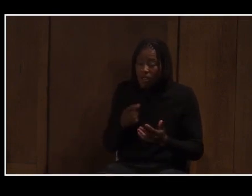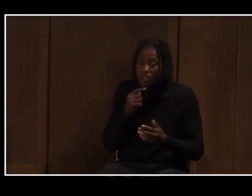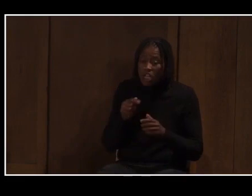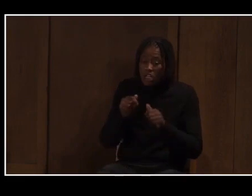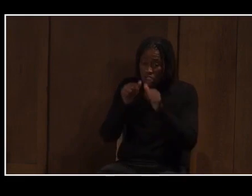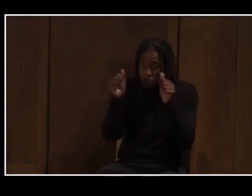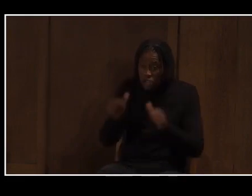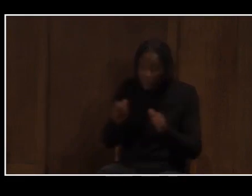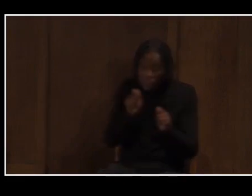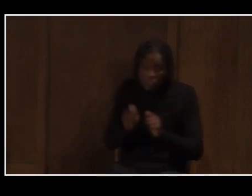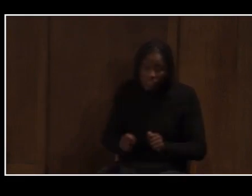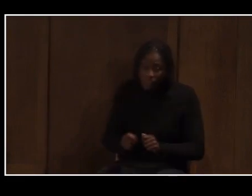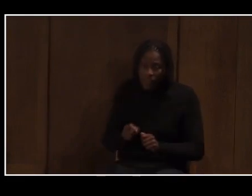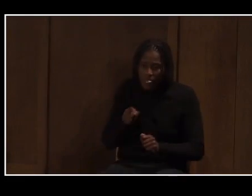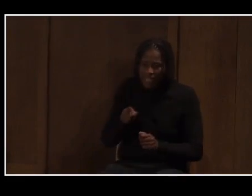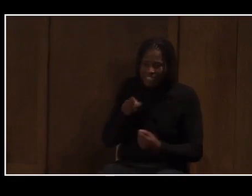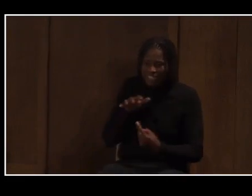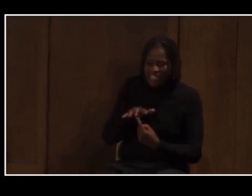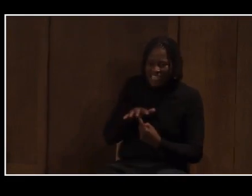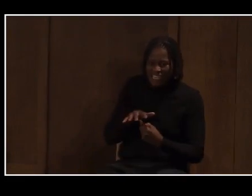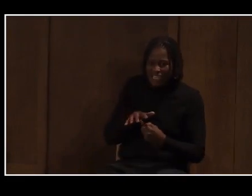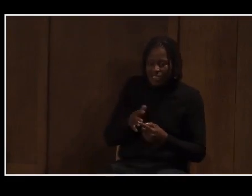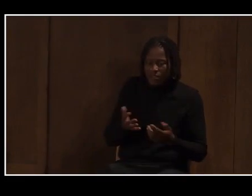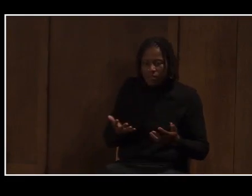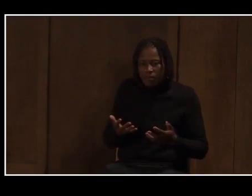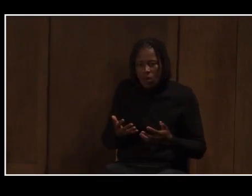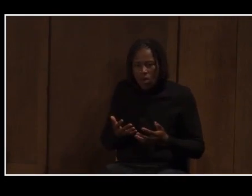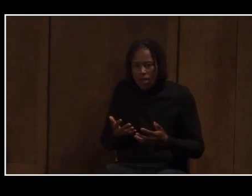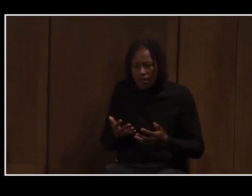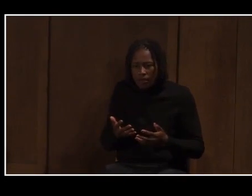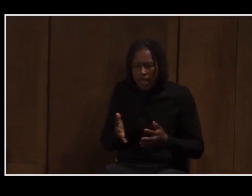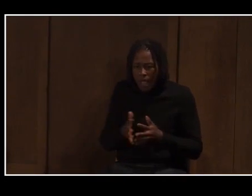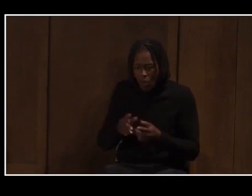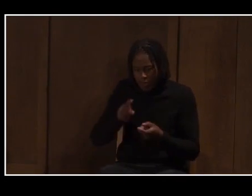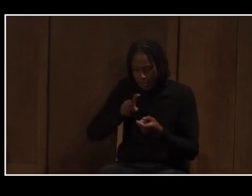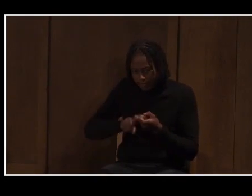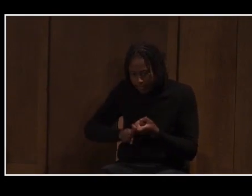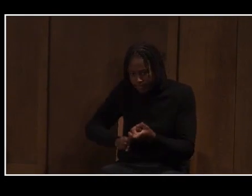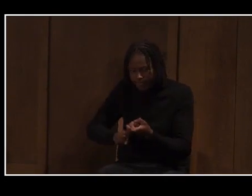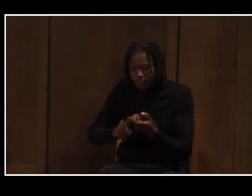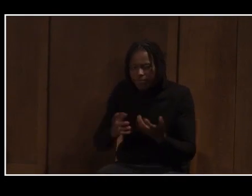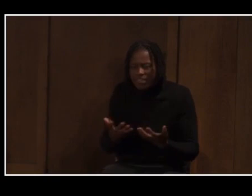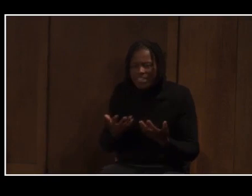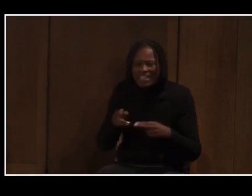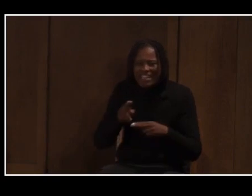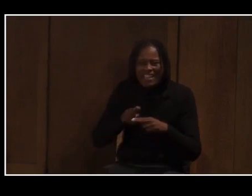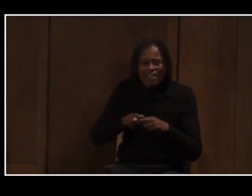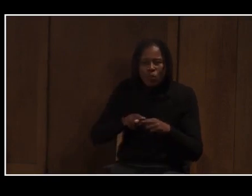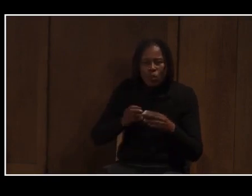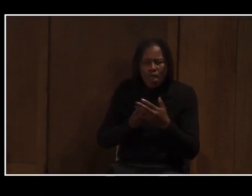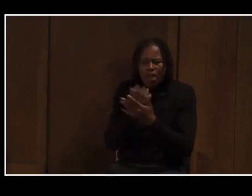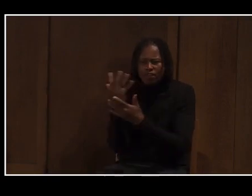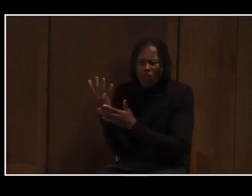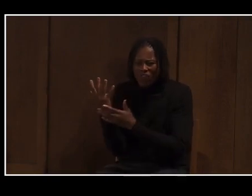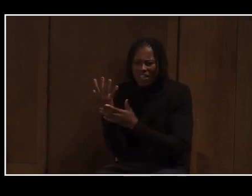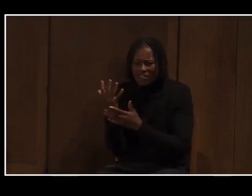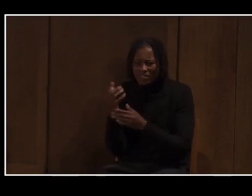is meant to be set in stone. I believe in that. Like, if we're not evolving, then what we're doing?